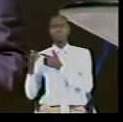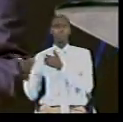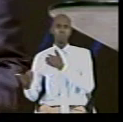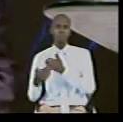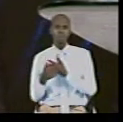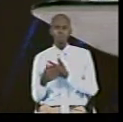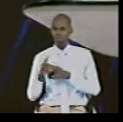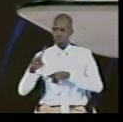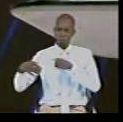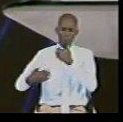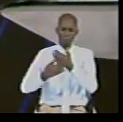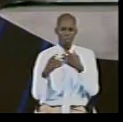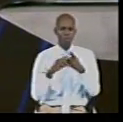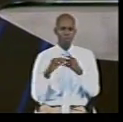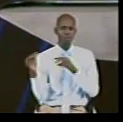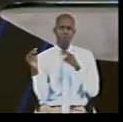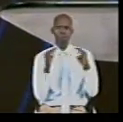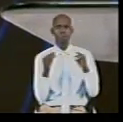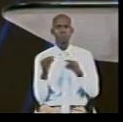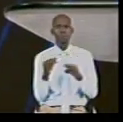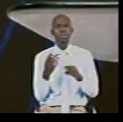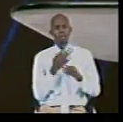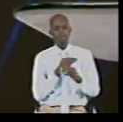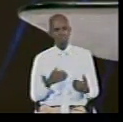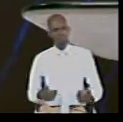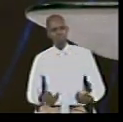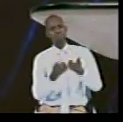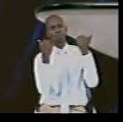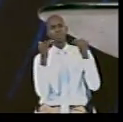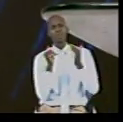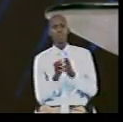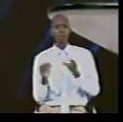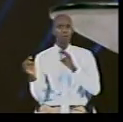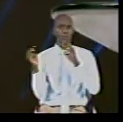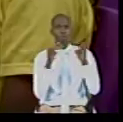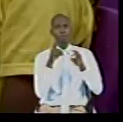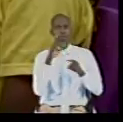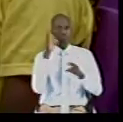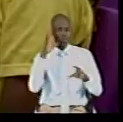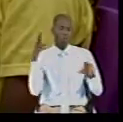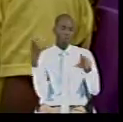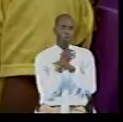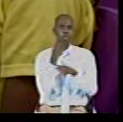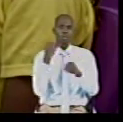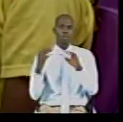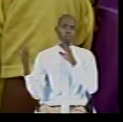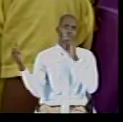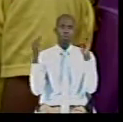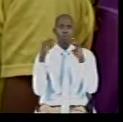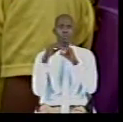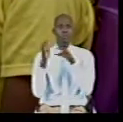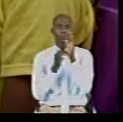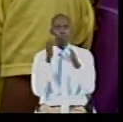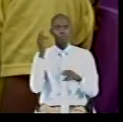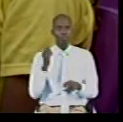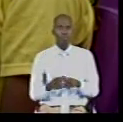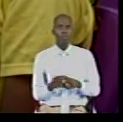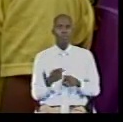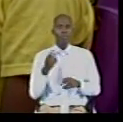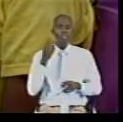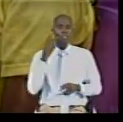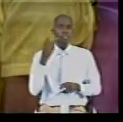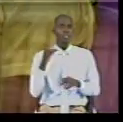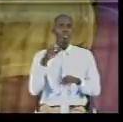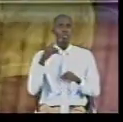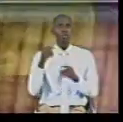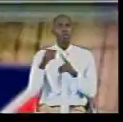back there and go and face that challenge. You will win the battle. We're looking at the Word of God,